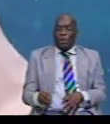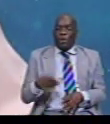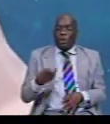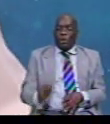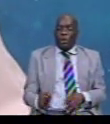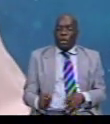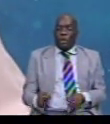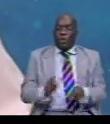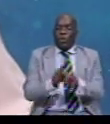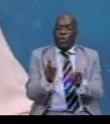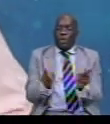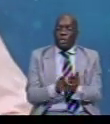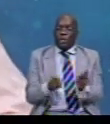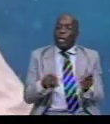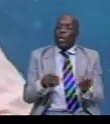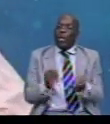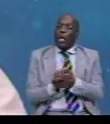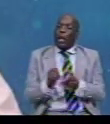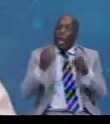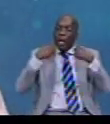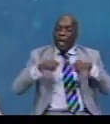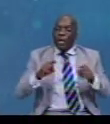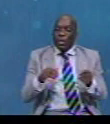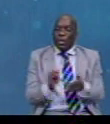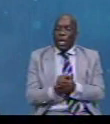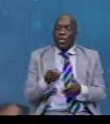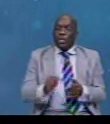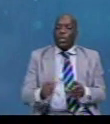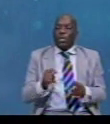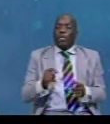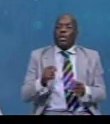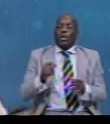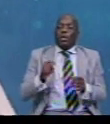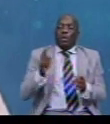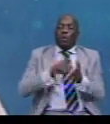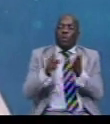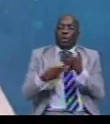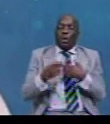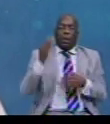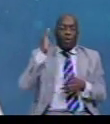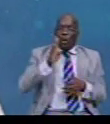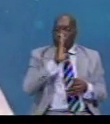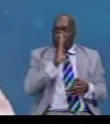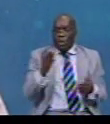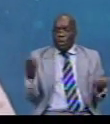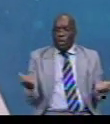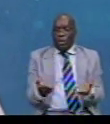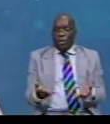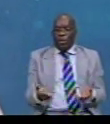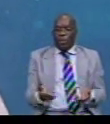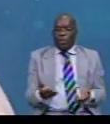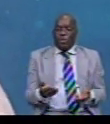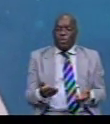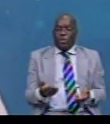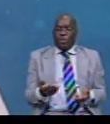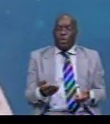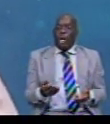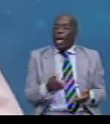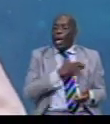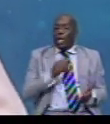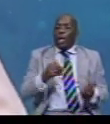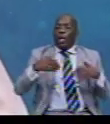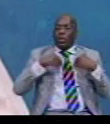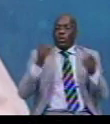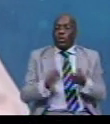would be here. I was so excited in the church. And on Thursday, we were in the church. We couldn't make the way to come to Port Harcourt because I have to mobilize the people to come to Port